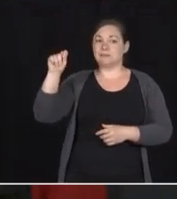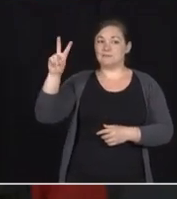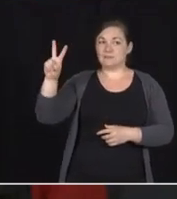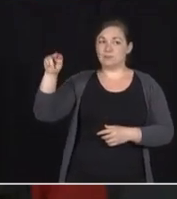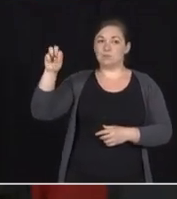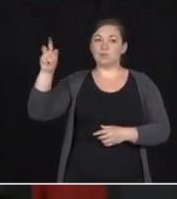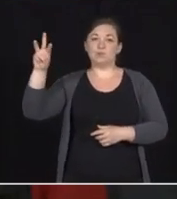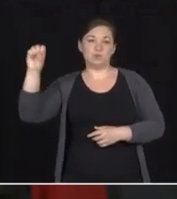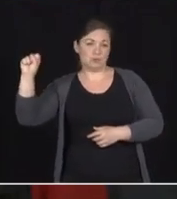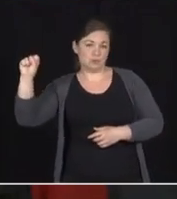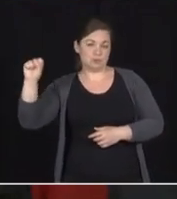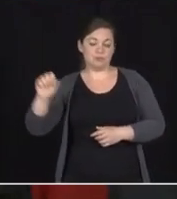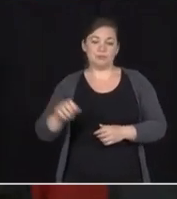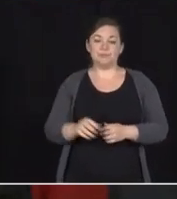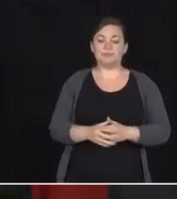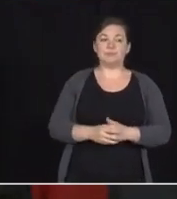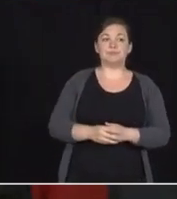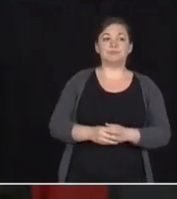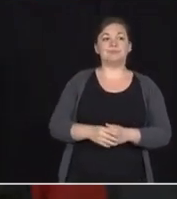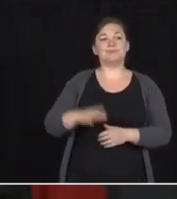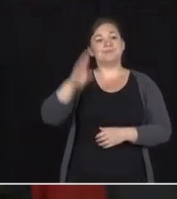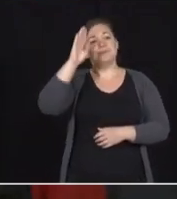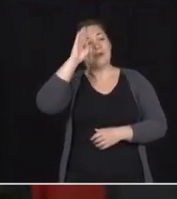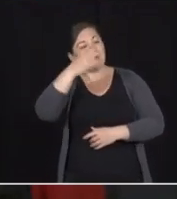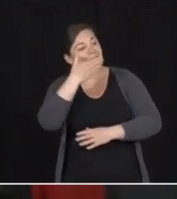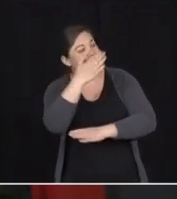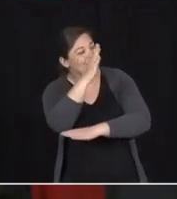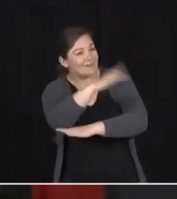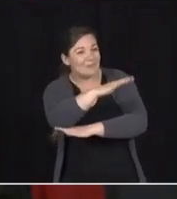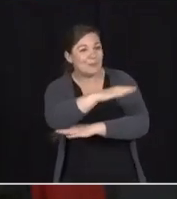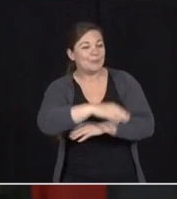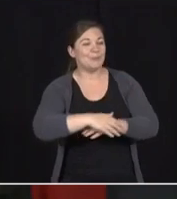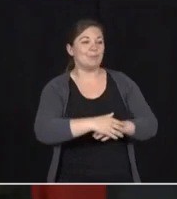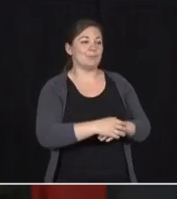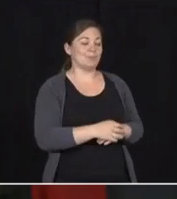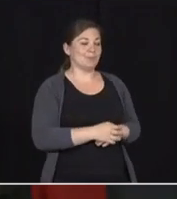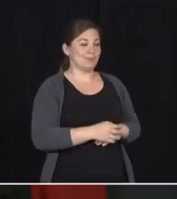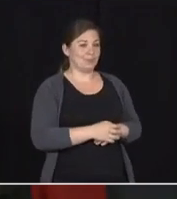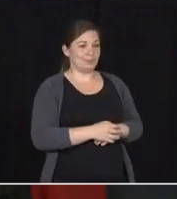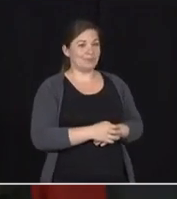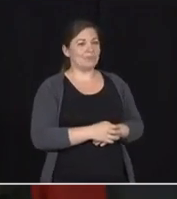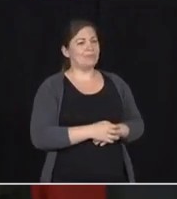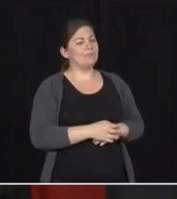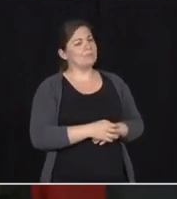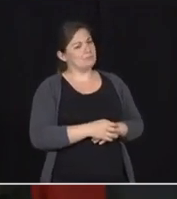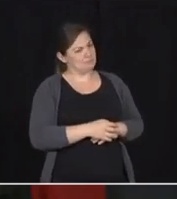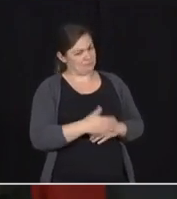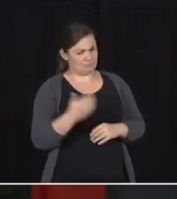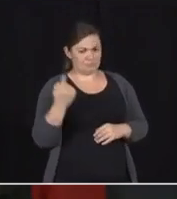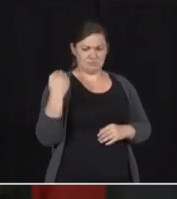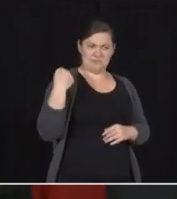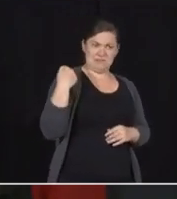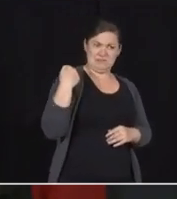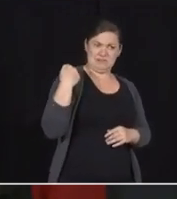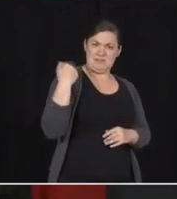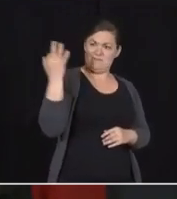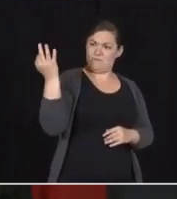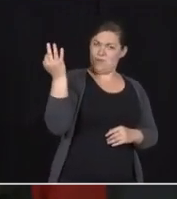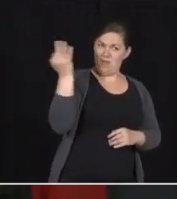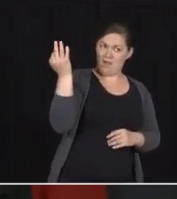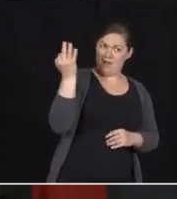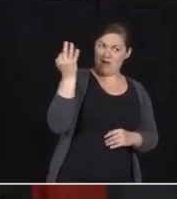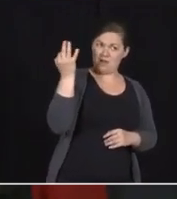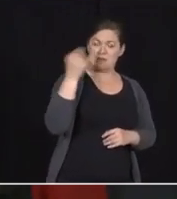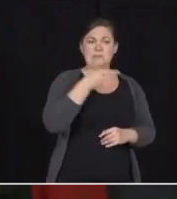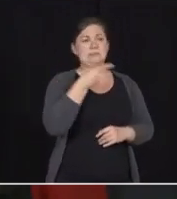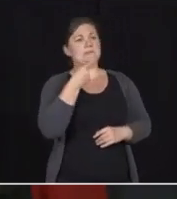ahead. Hi, good afternoon, Premier. I just wanted to get a sense of what changed over the weekend. On Friday, you had said only symptomatic patients